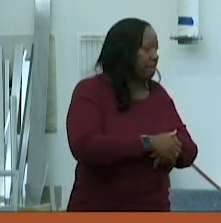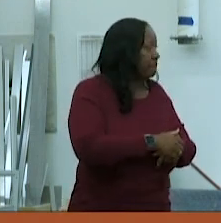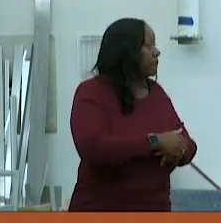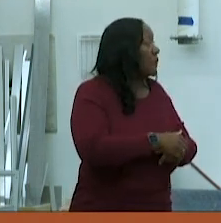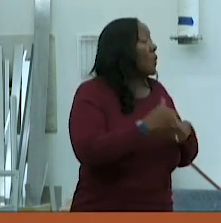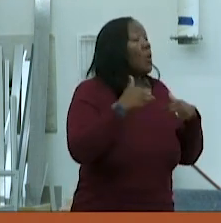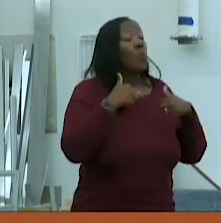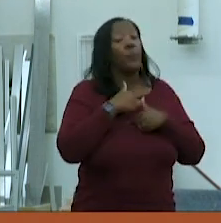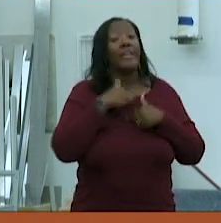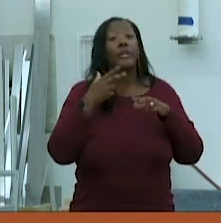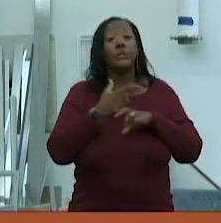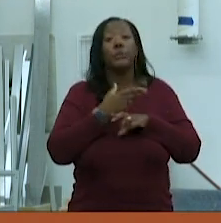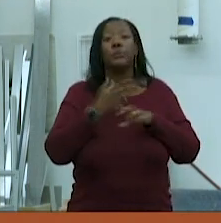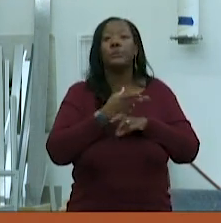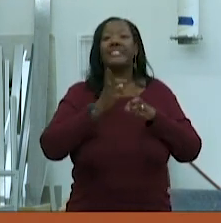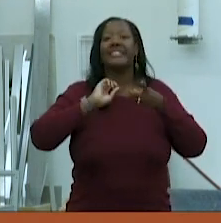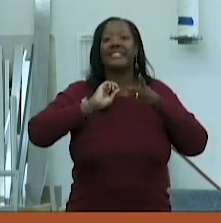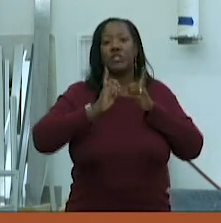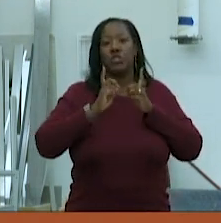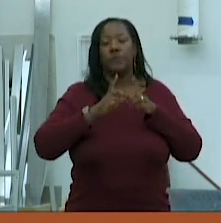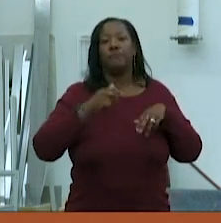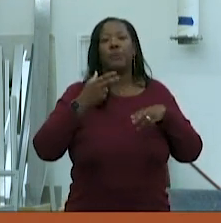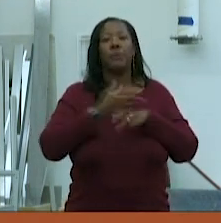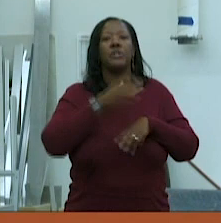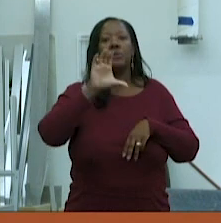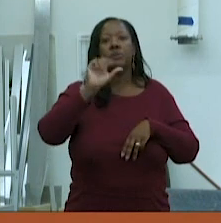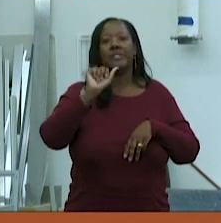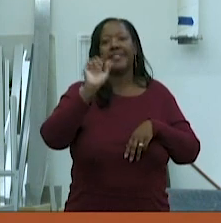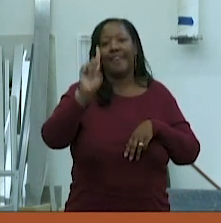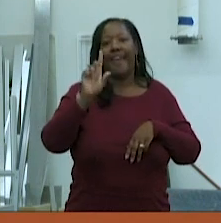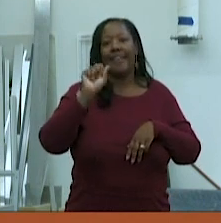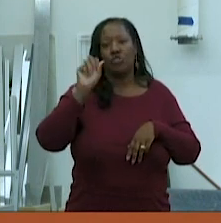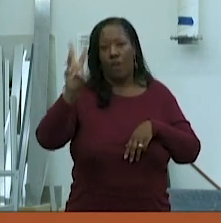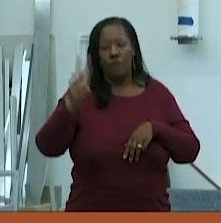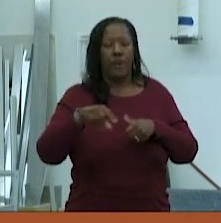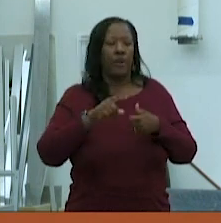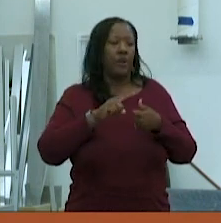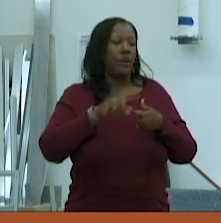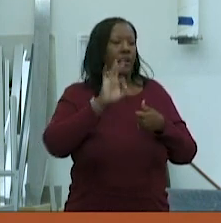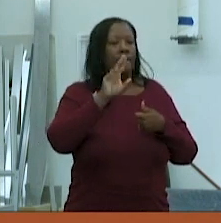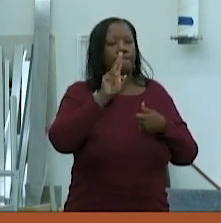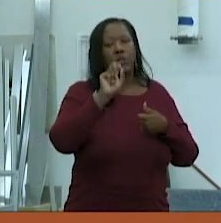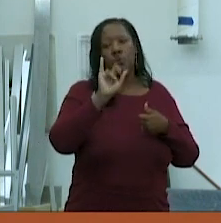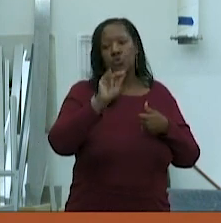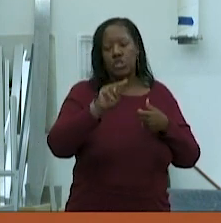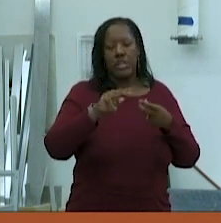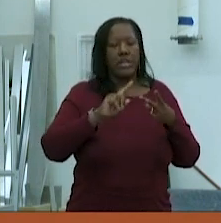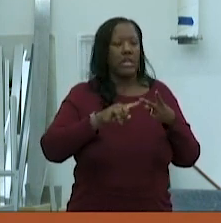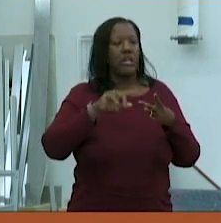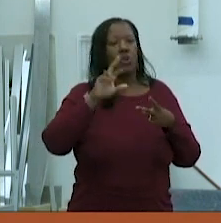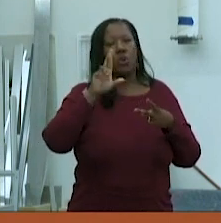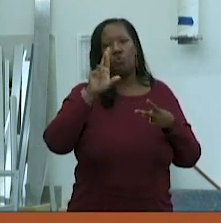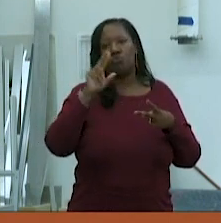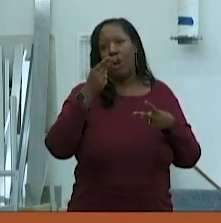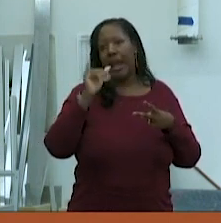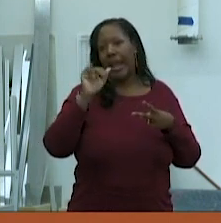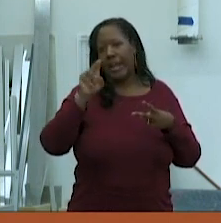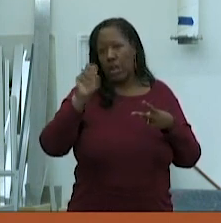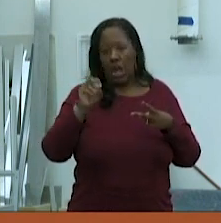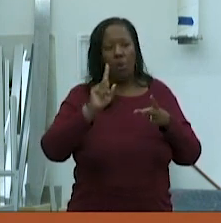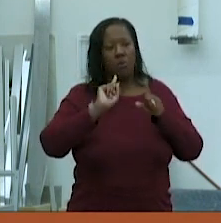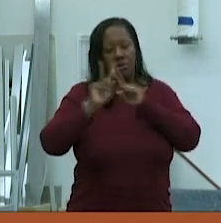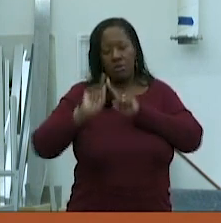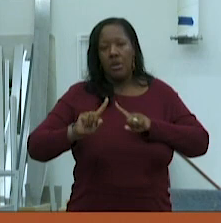digital prototyping. So we use a lot of CAD software, things like Fusion, Inventor, Rhino, and we can really build